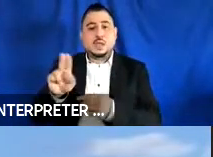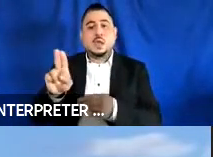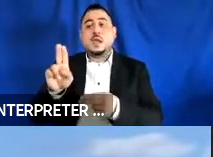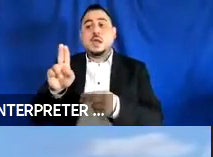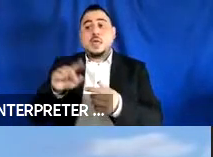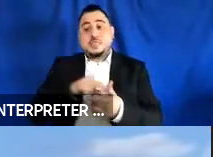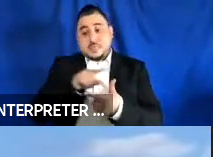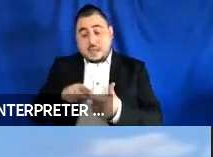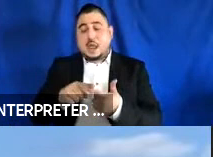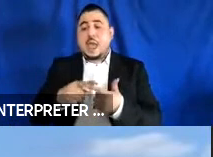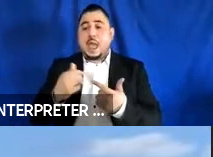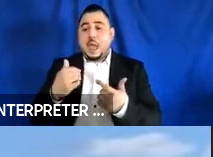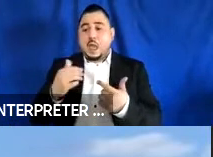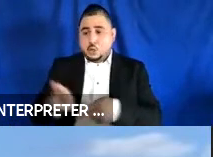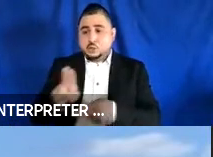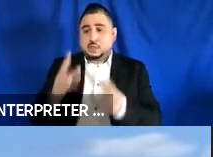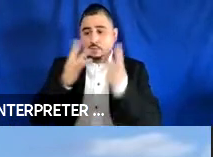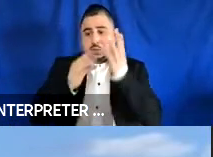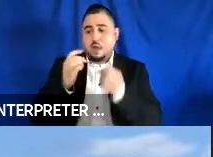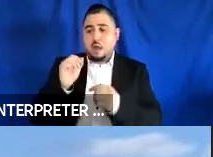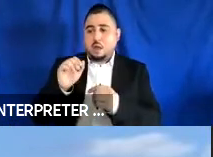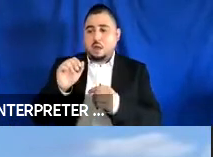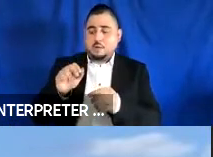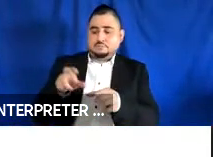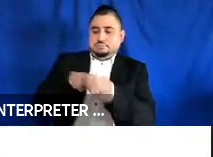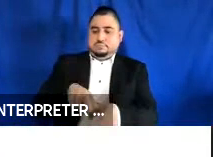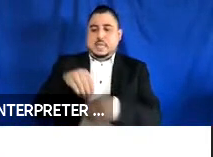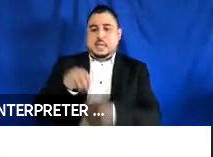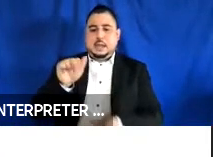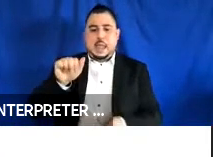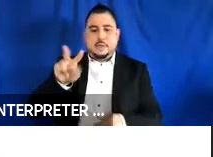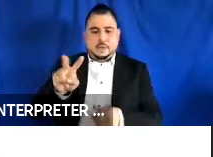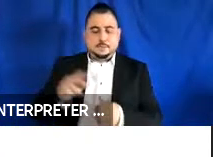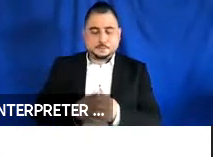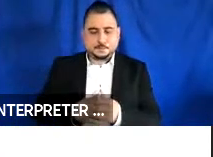experience of an autonomous shuttle ride. Next slide, please.